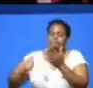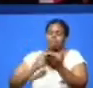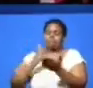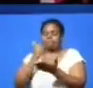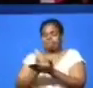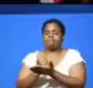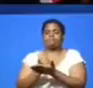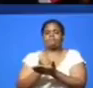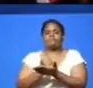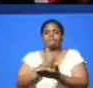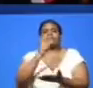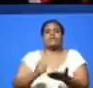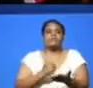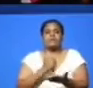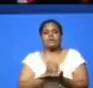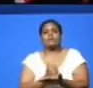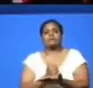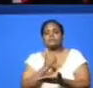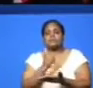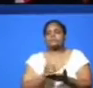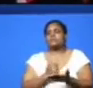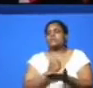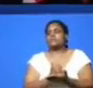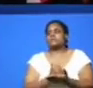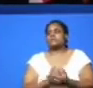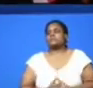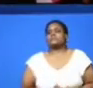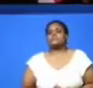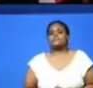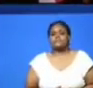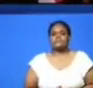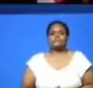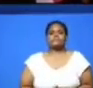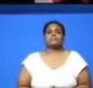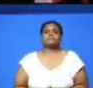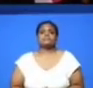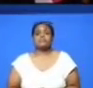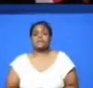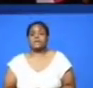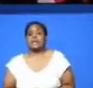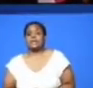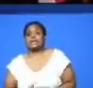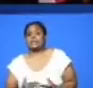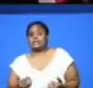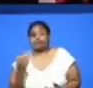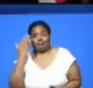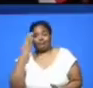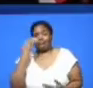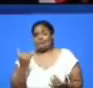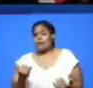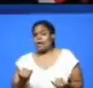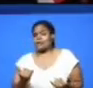let God's children say amen. Well, you would know right now that I have